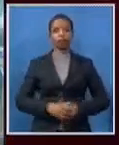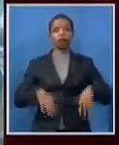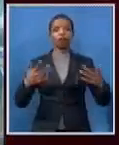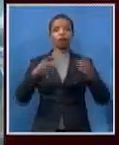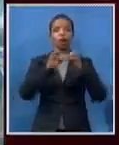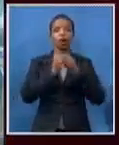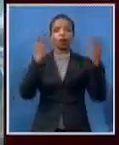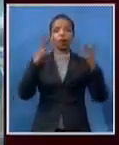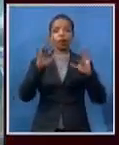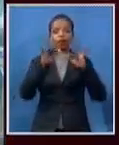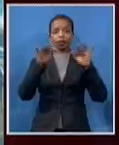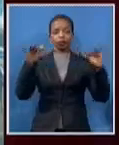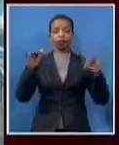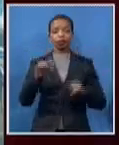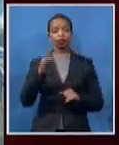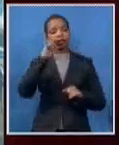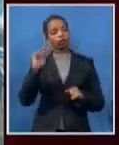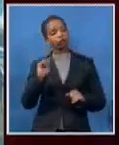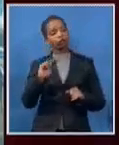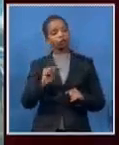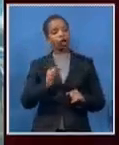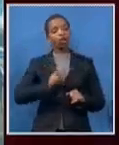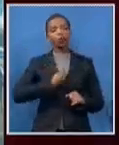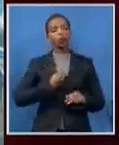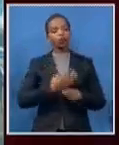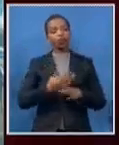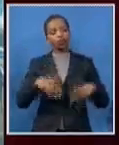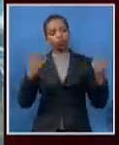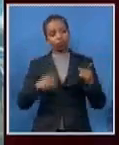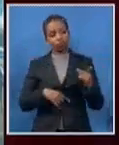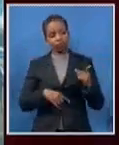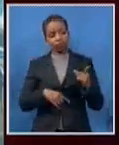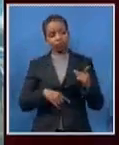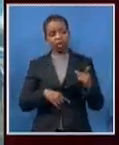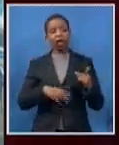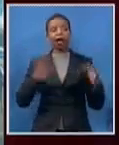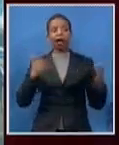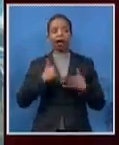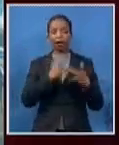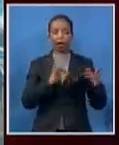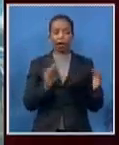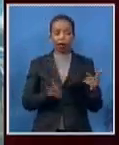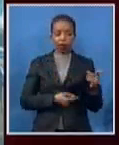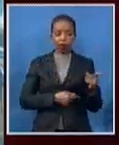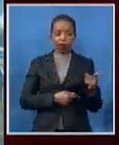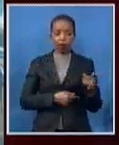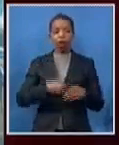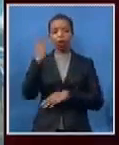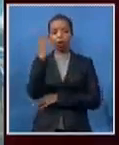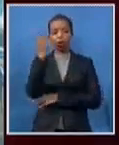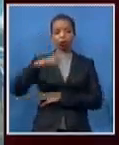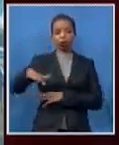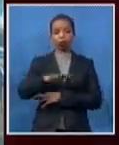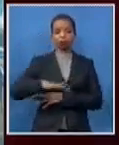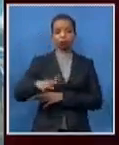can we help these people either in rural South Africa, where they are, which is